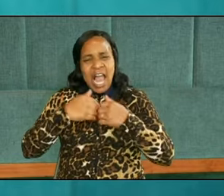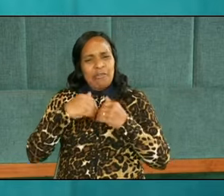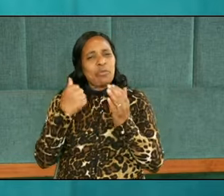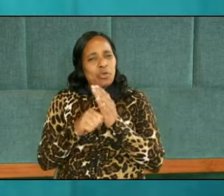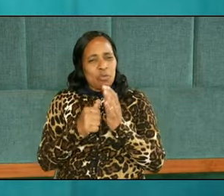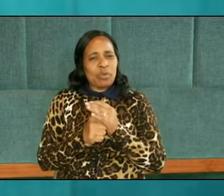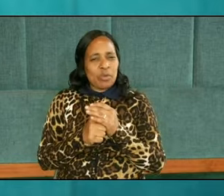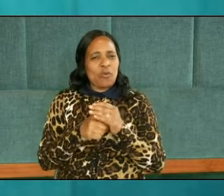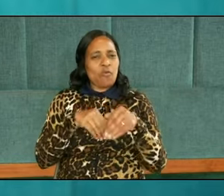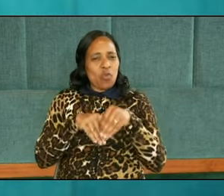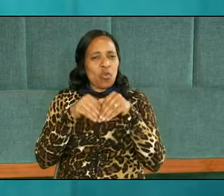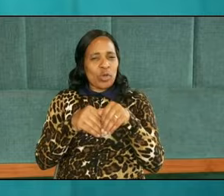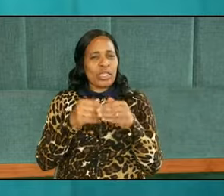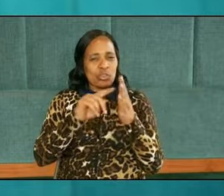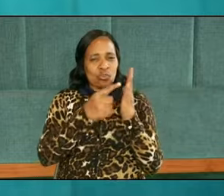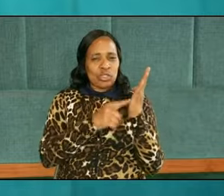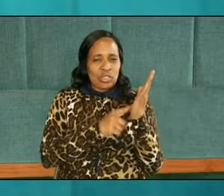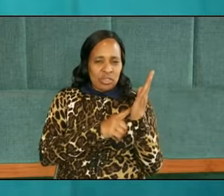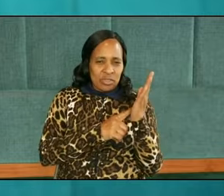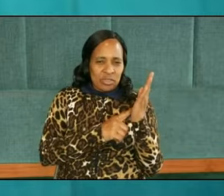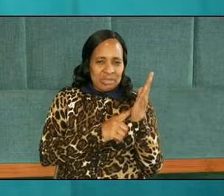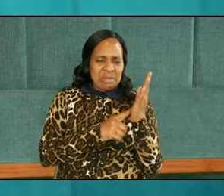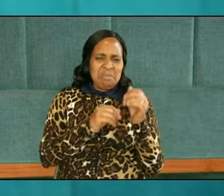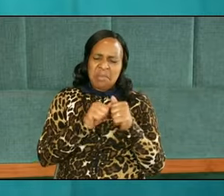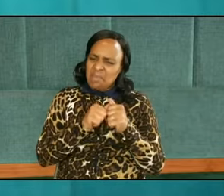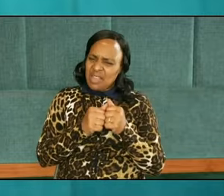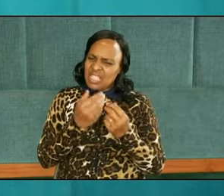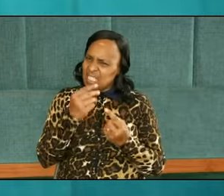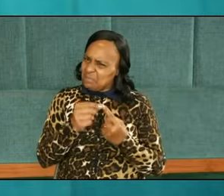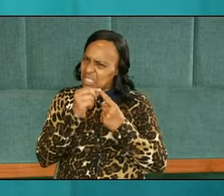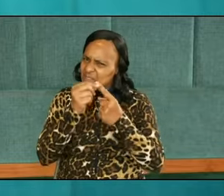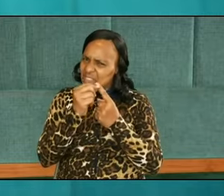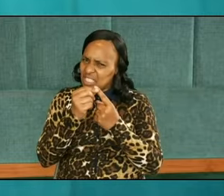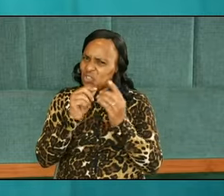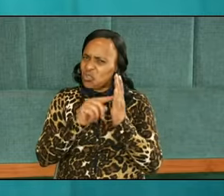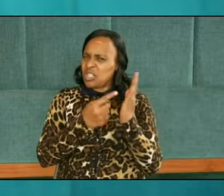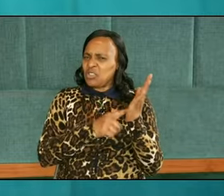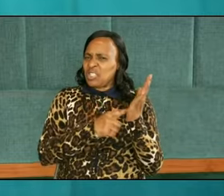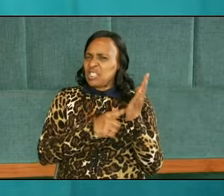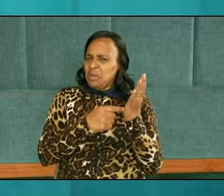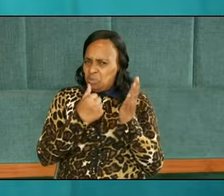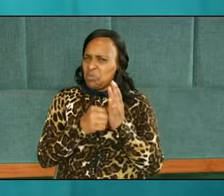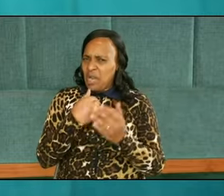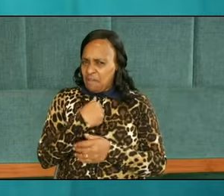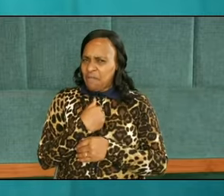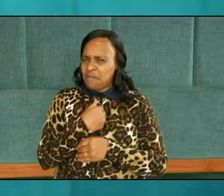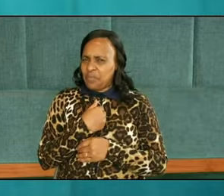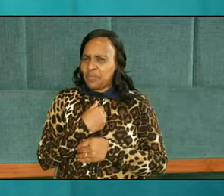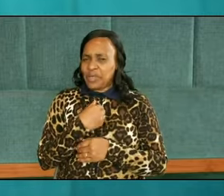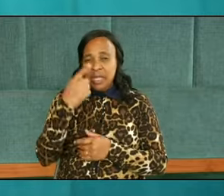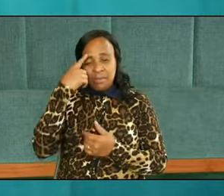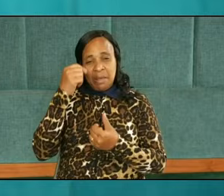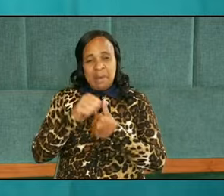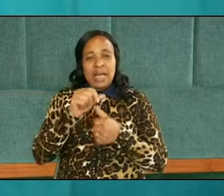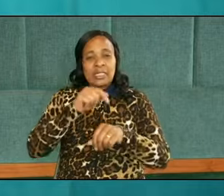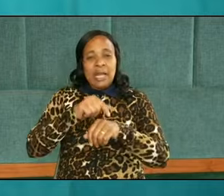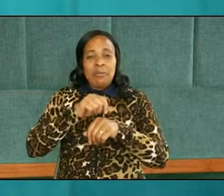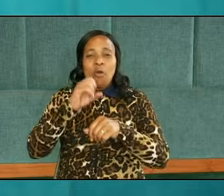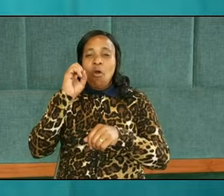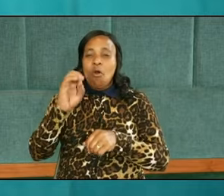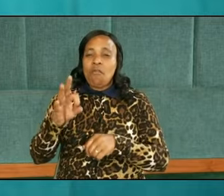following instructions to the latter, like specific instructions, he had an issue. Because if you remember the time of the king of